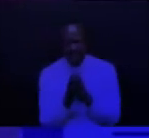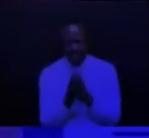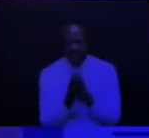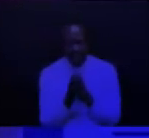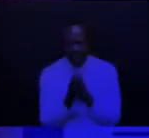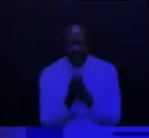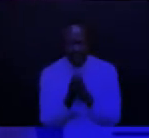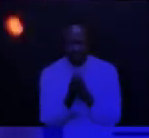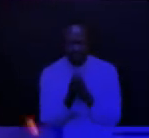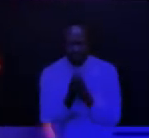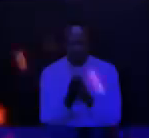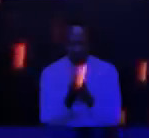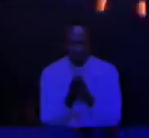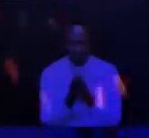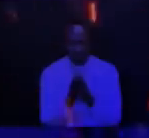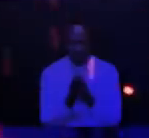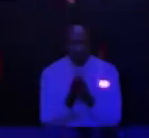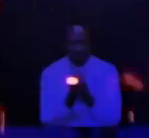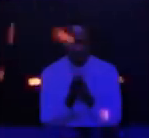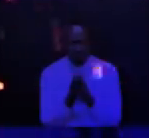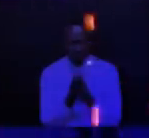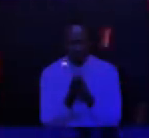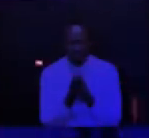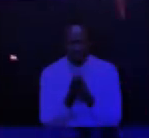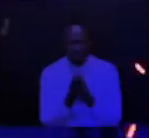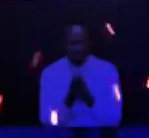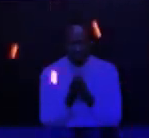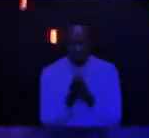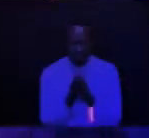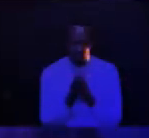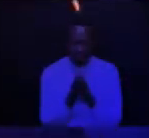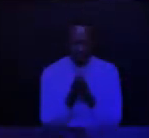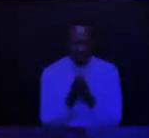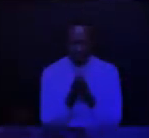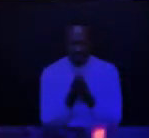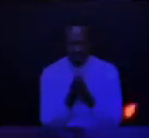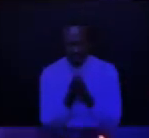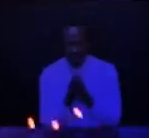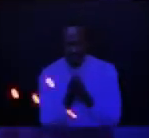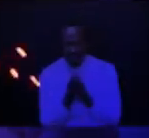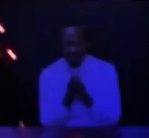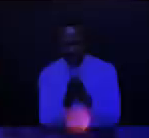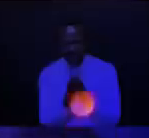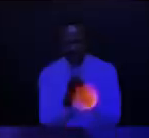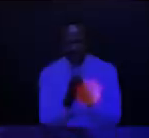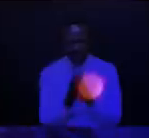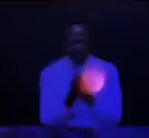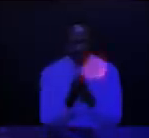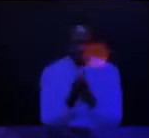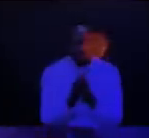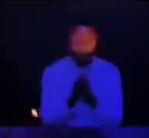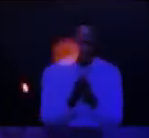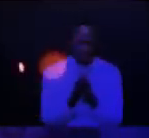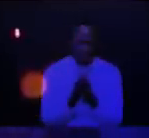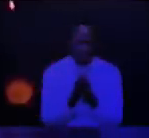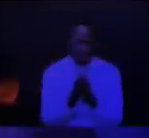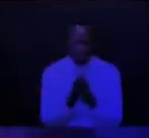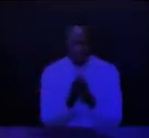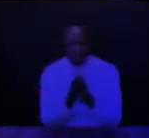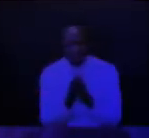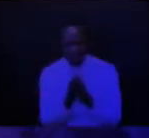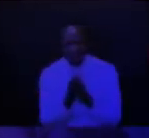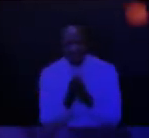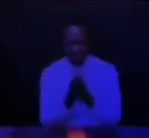we pray in the name of Jesus that we will be your people in need, and we will work for the good of everybody around us. Wherever we go,